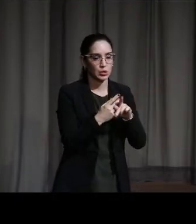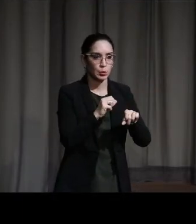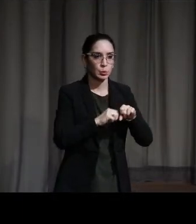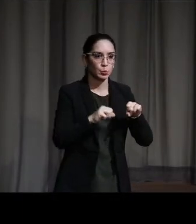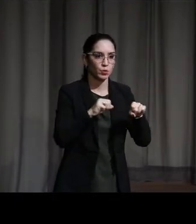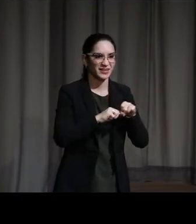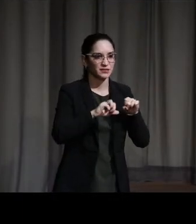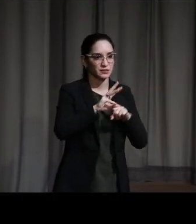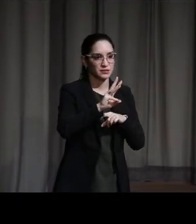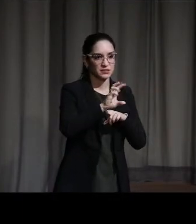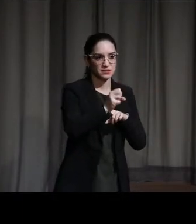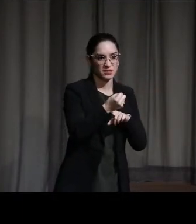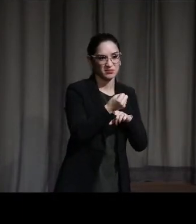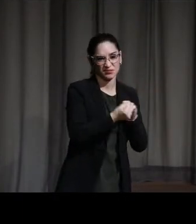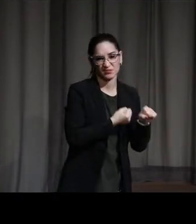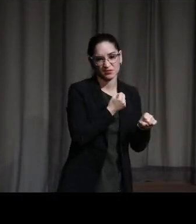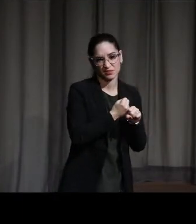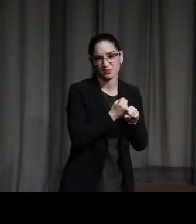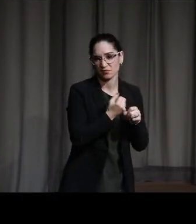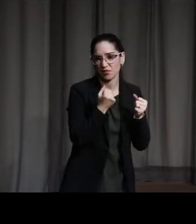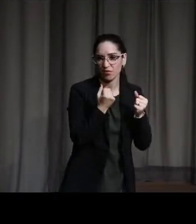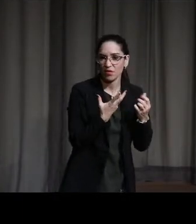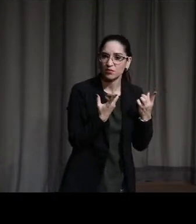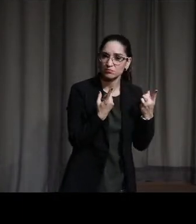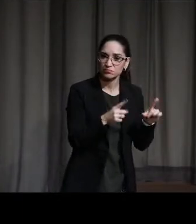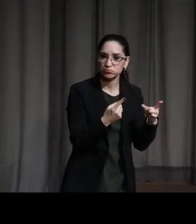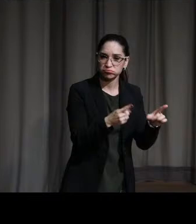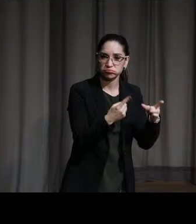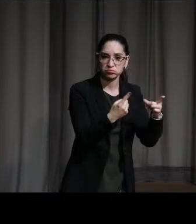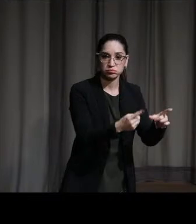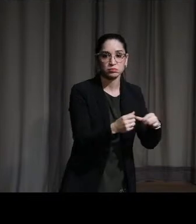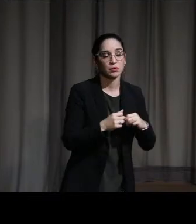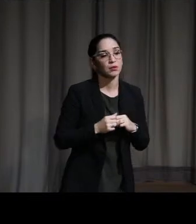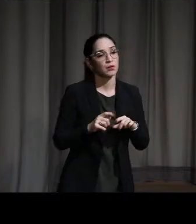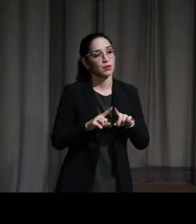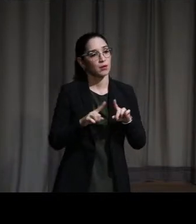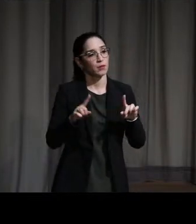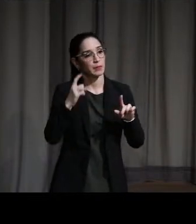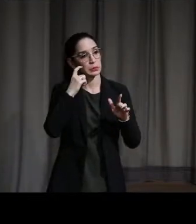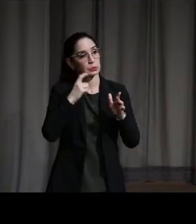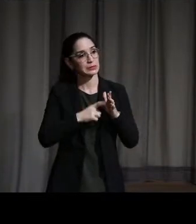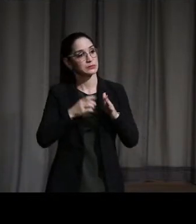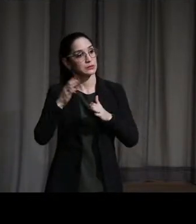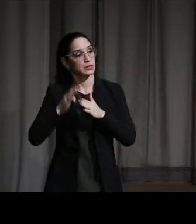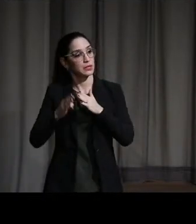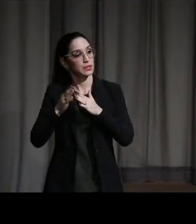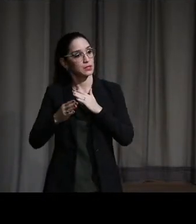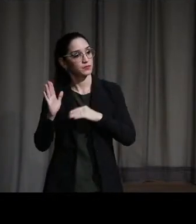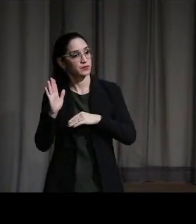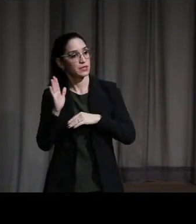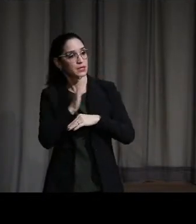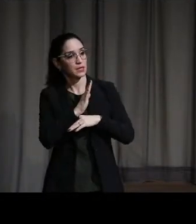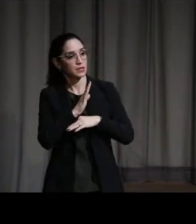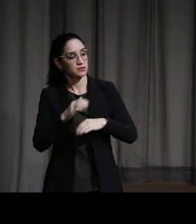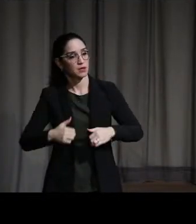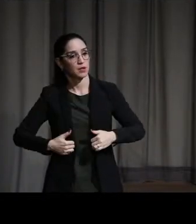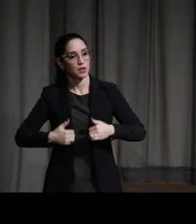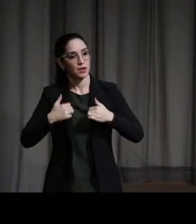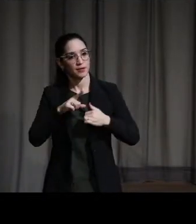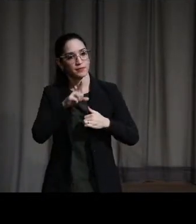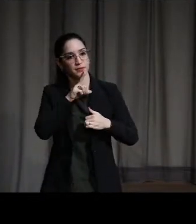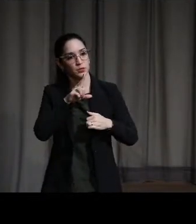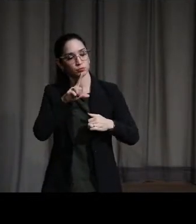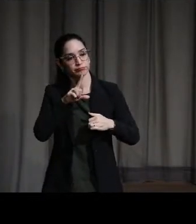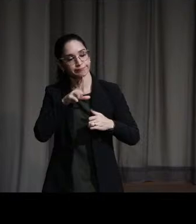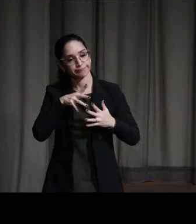lot going Exactly, on. there was a lot going Yeah. on. But it's almost like at the end of his life, he's kind of settling into who he